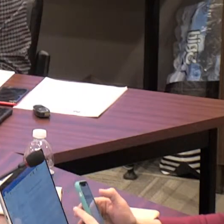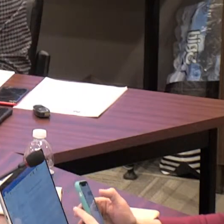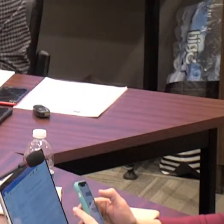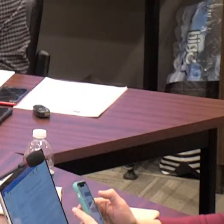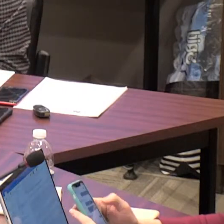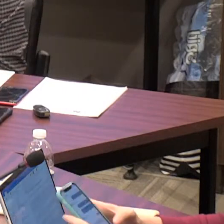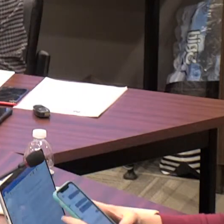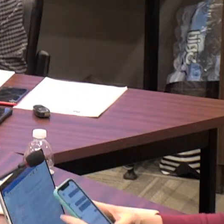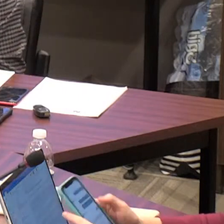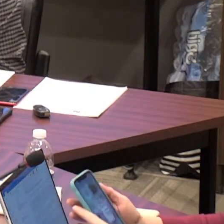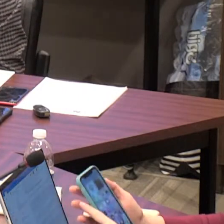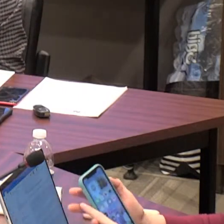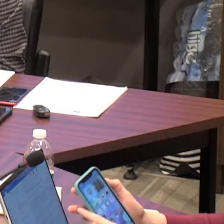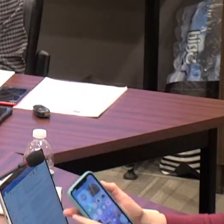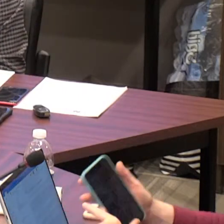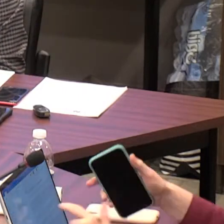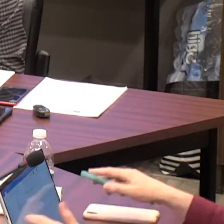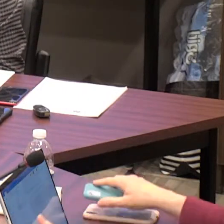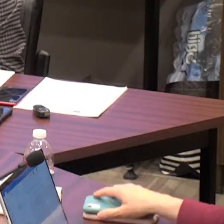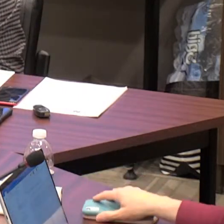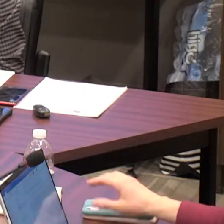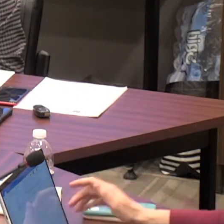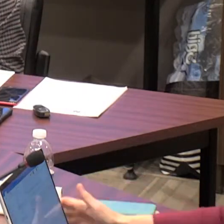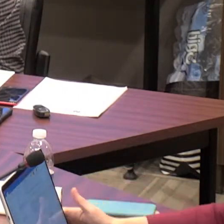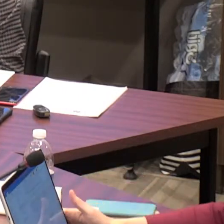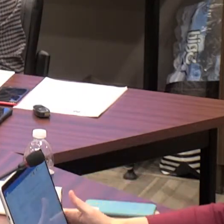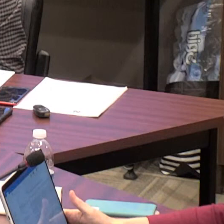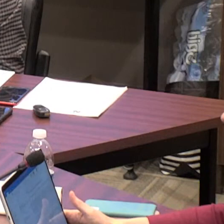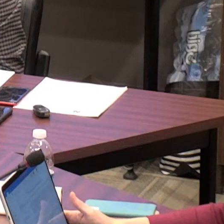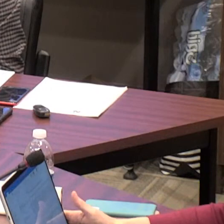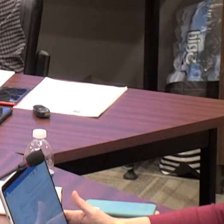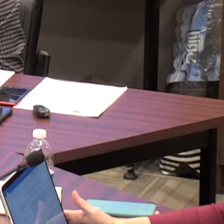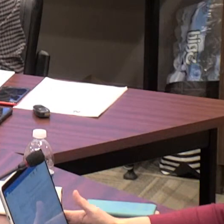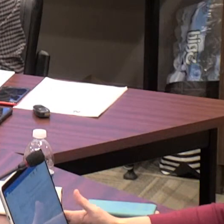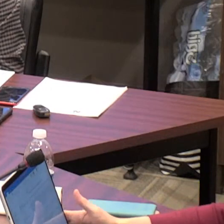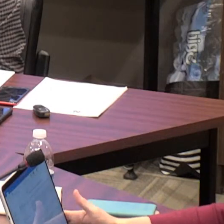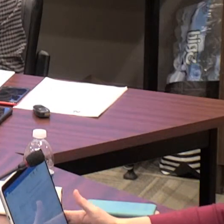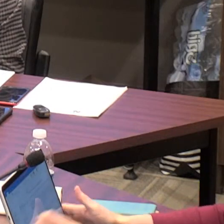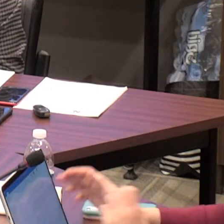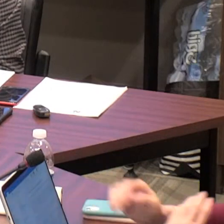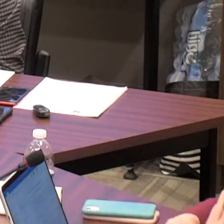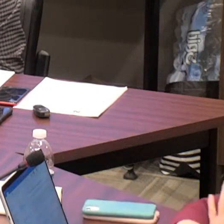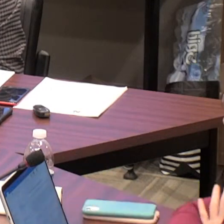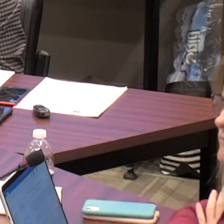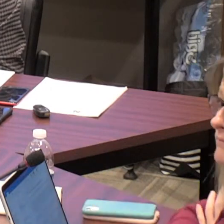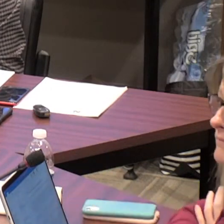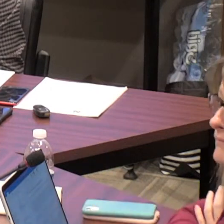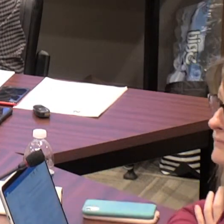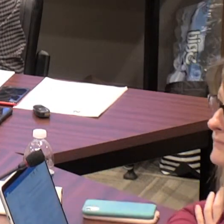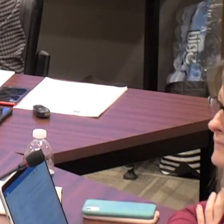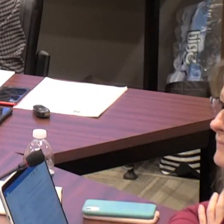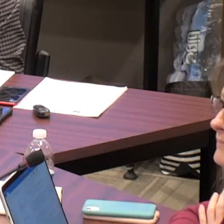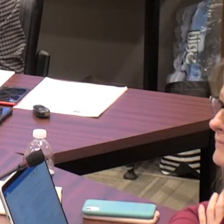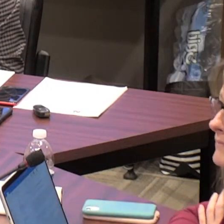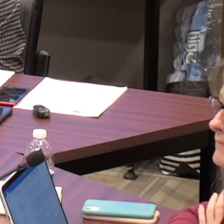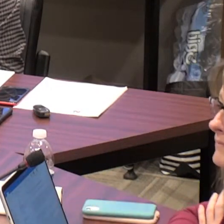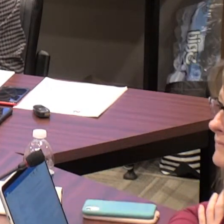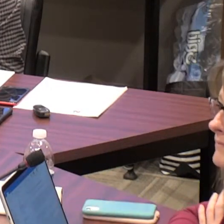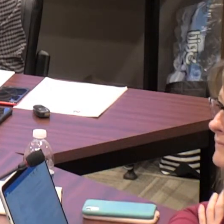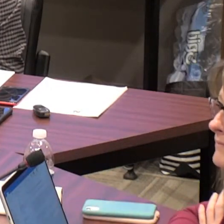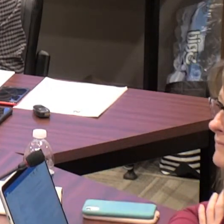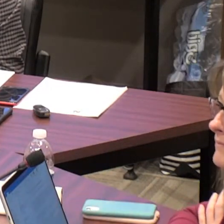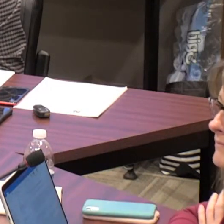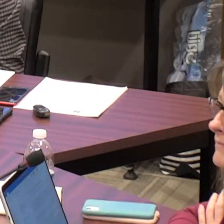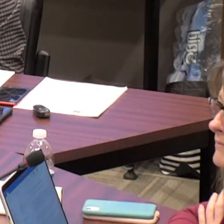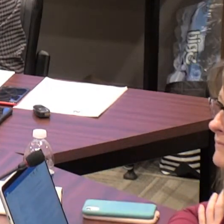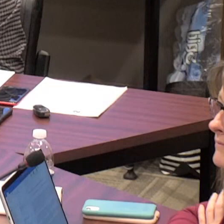Okay, welcome everybody to our regular meeting of the Newfoundland and Labrador English School District. I'd like to take a moment at the beginning to thank